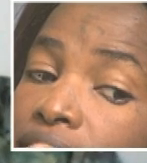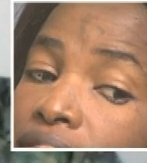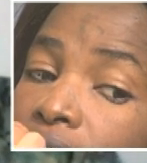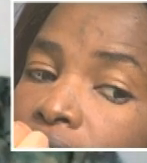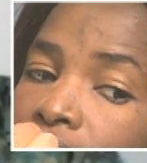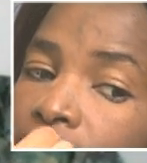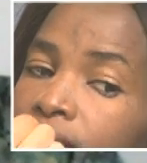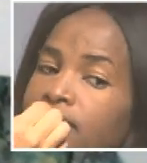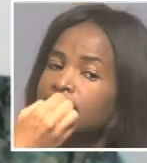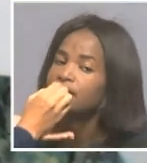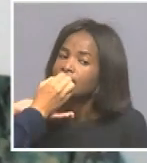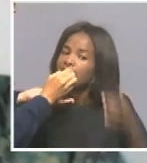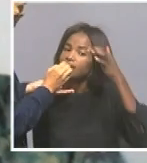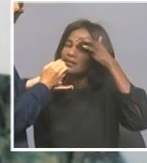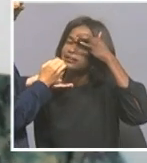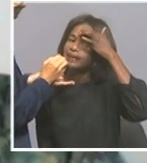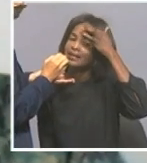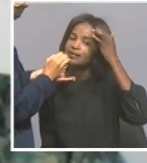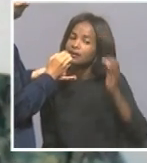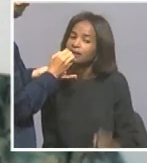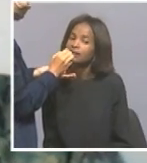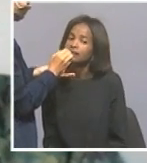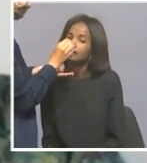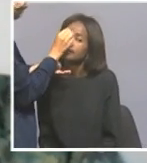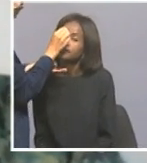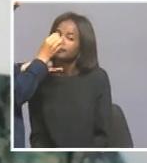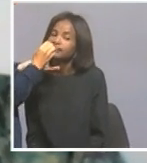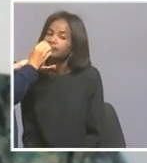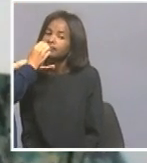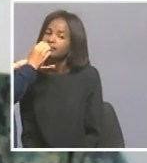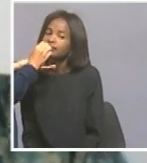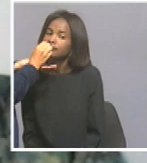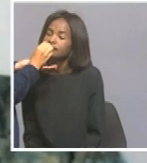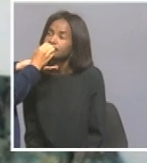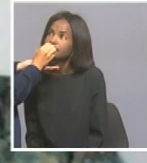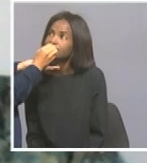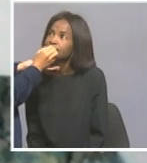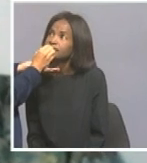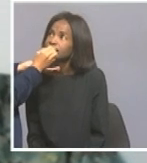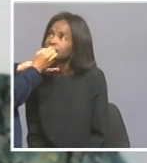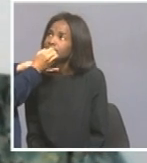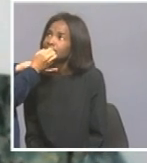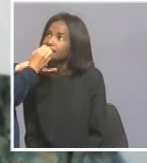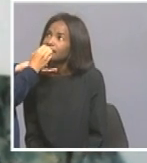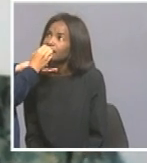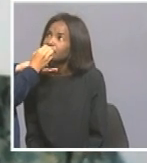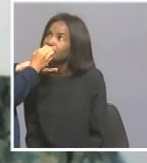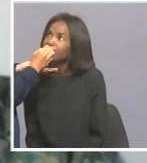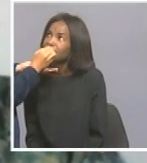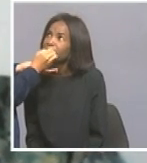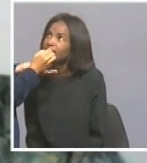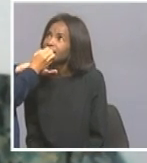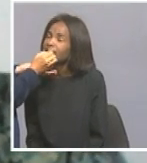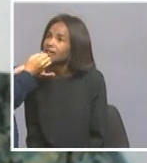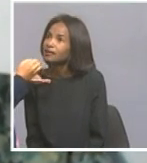speaking to Tio Ishuna. I am the presenter who will be conducting our interview today. Good. How are